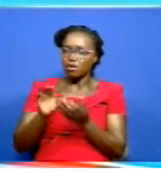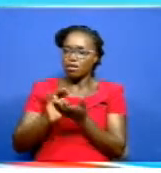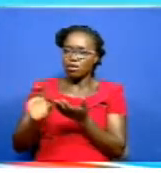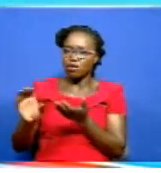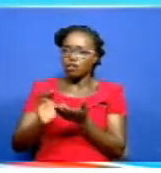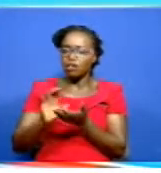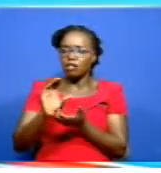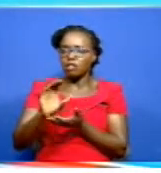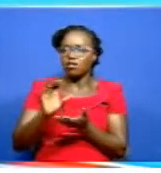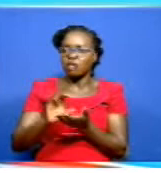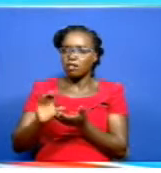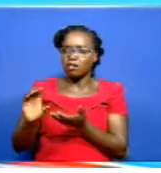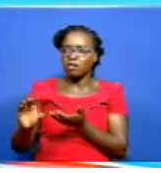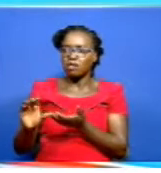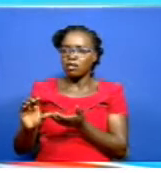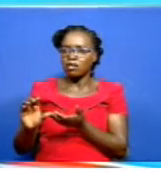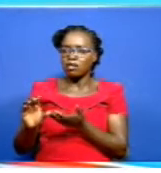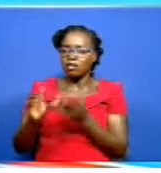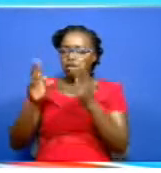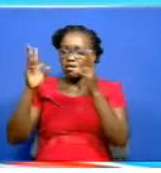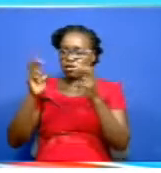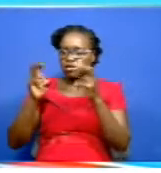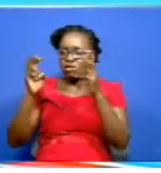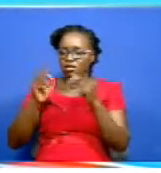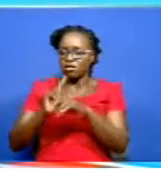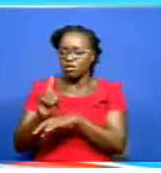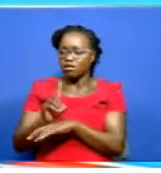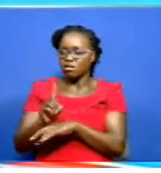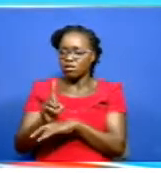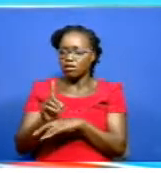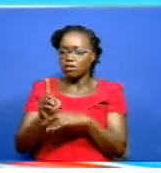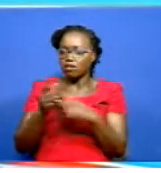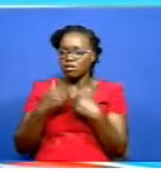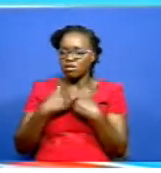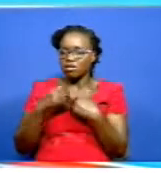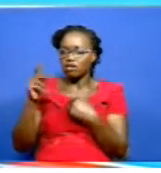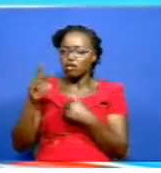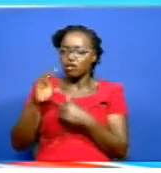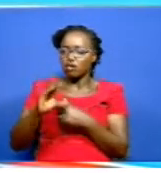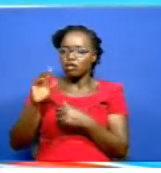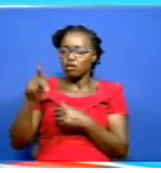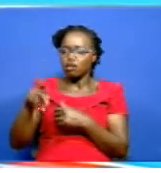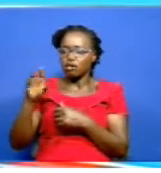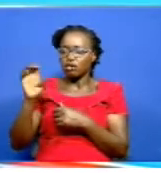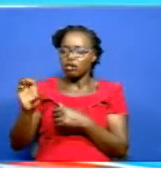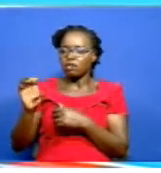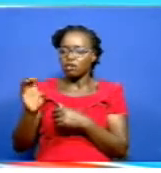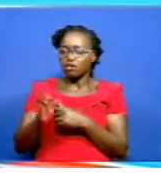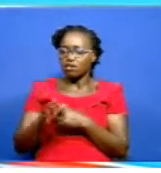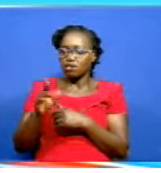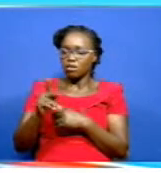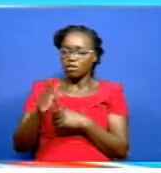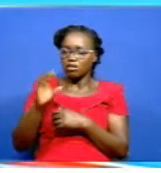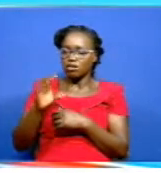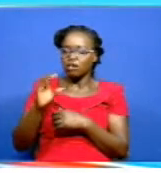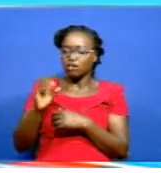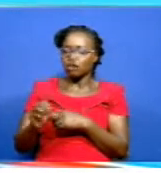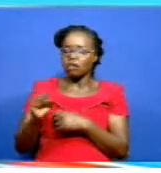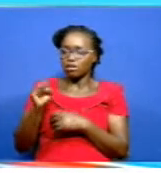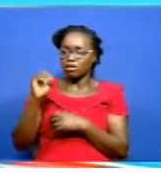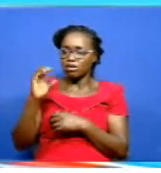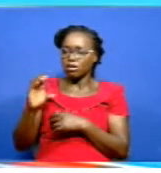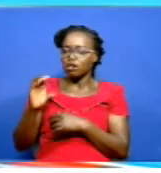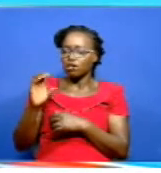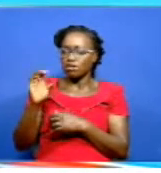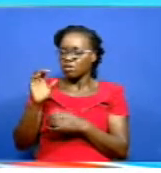seen issues when we have KCPE, KCSE, when we have voting. There are